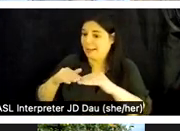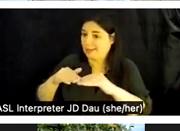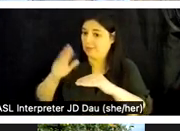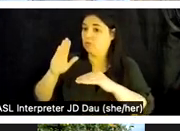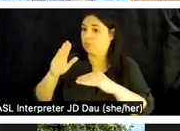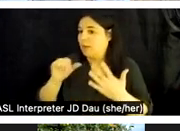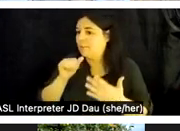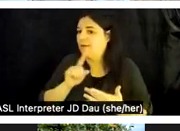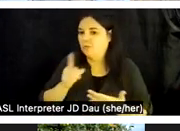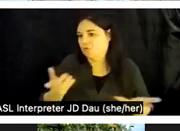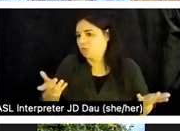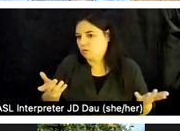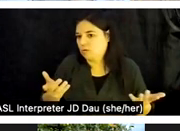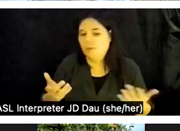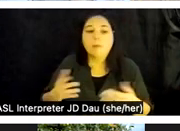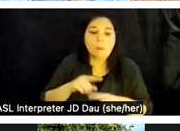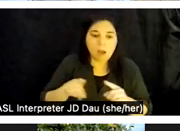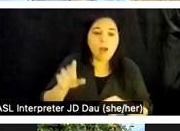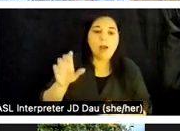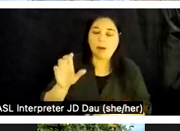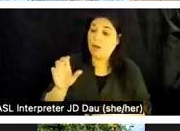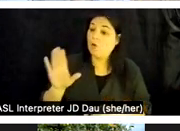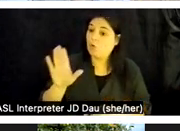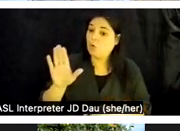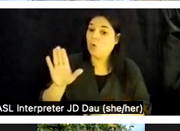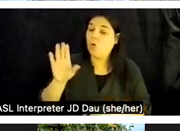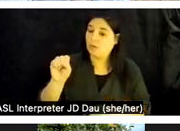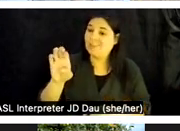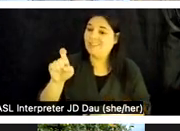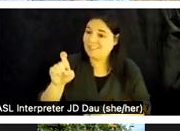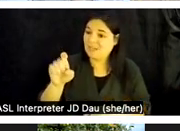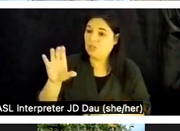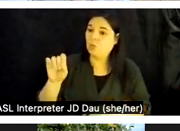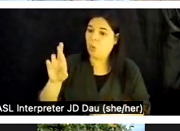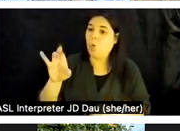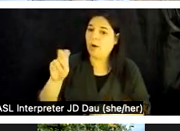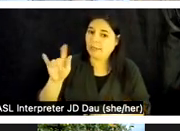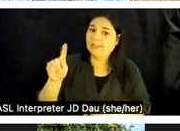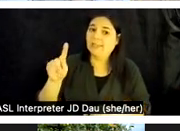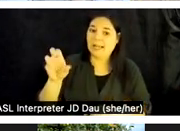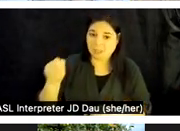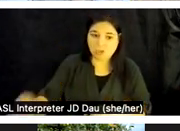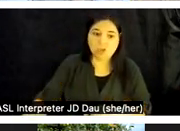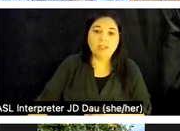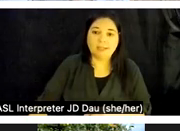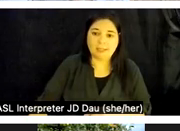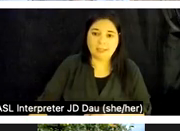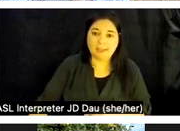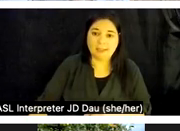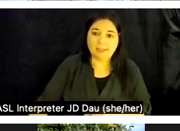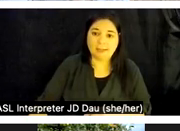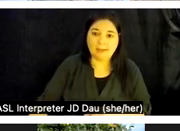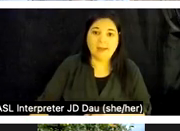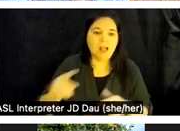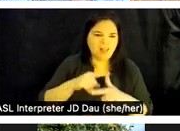head. Sexual orientation. Then there's source of funds discrimination, which we're going to go to in a little bit of